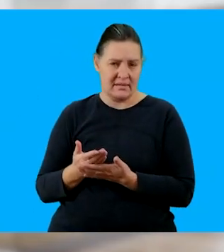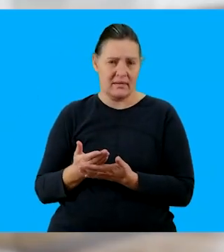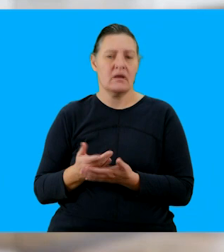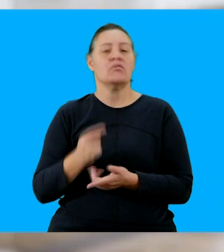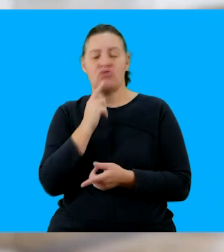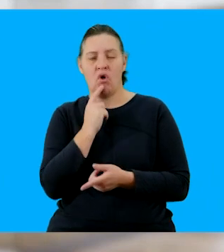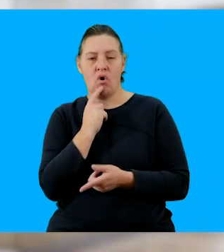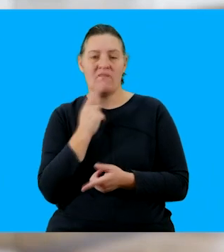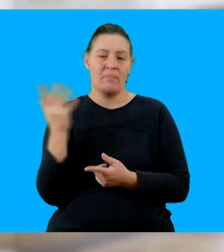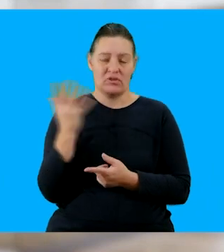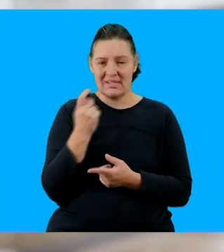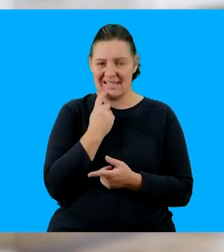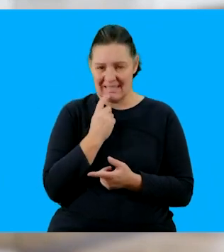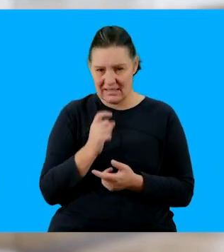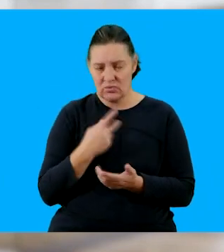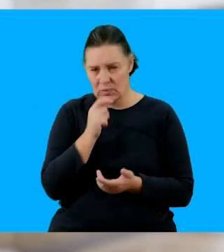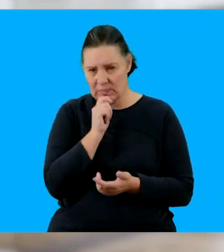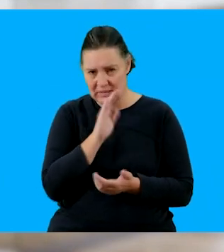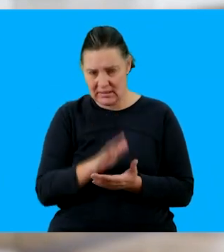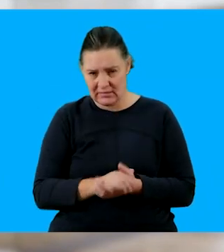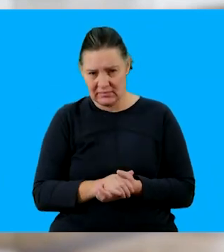easier if the presentation, it's